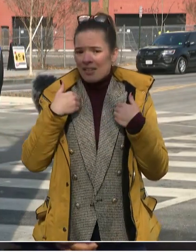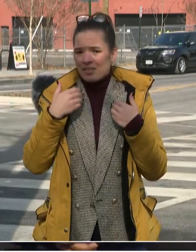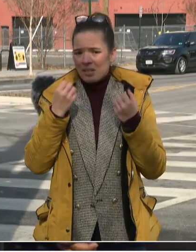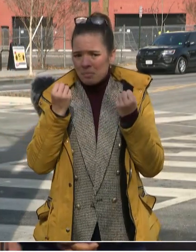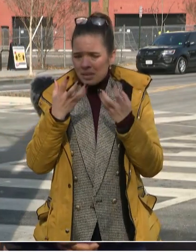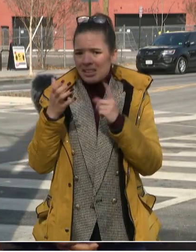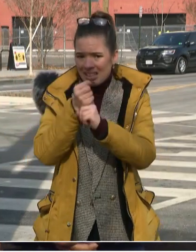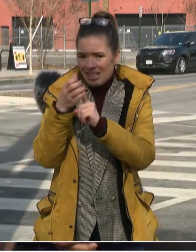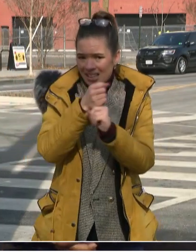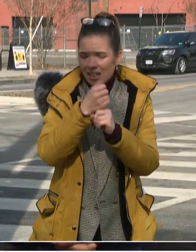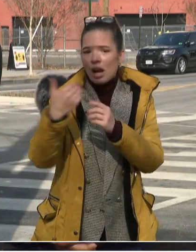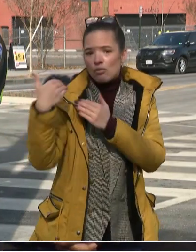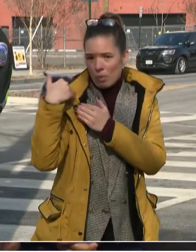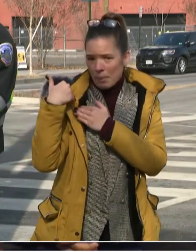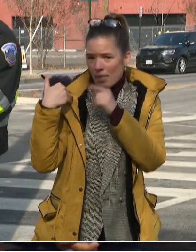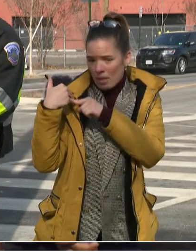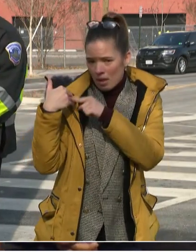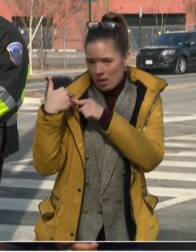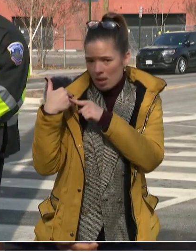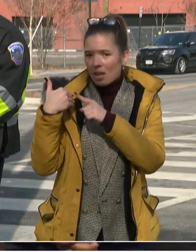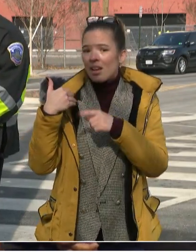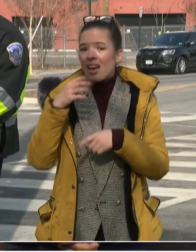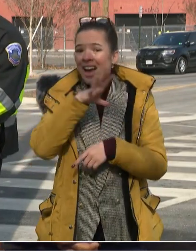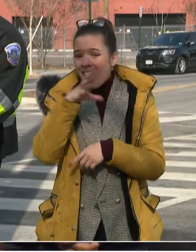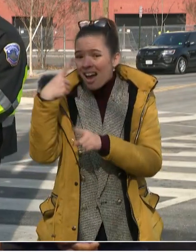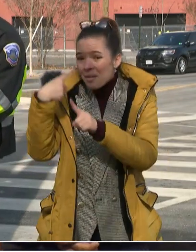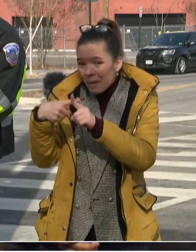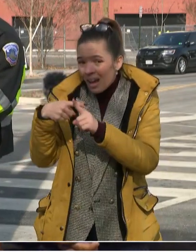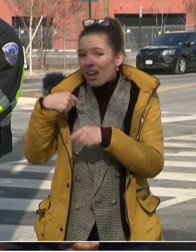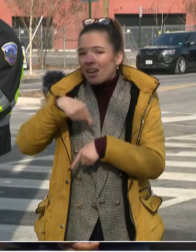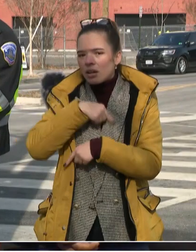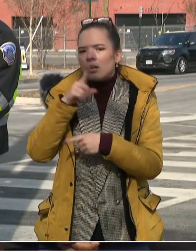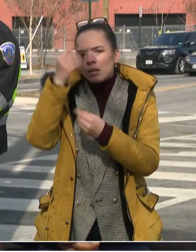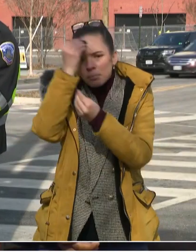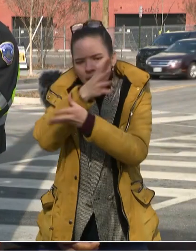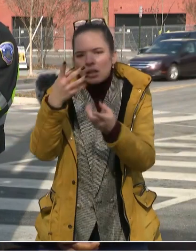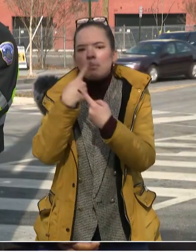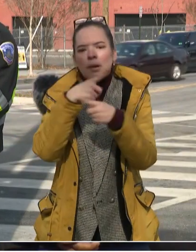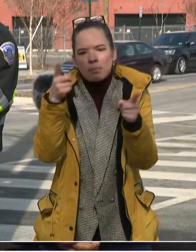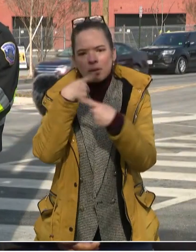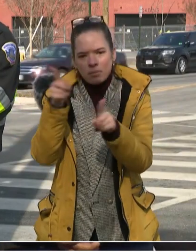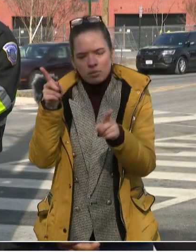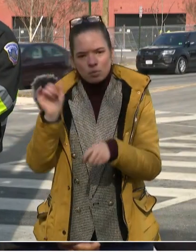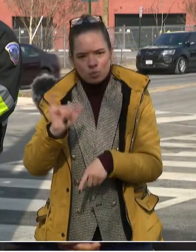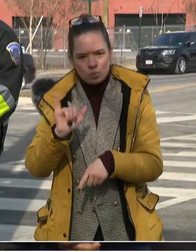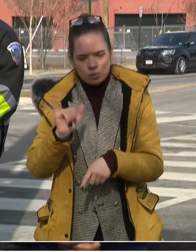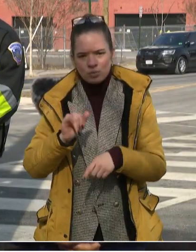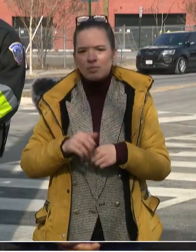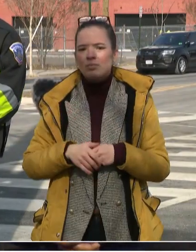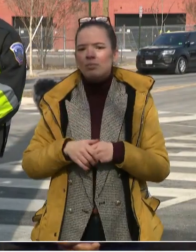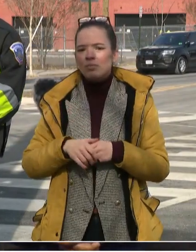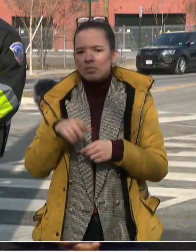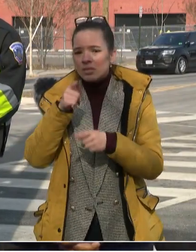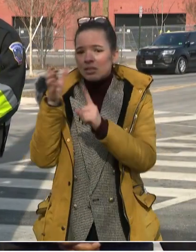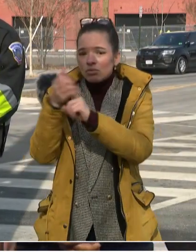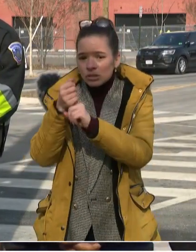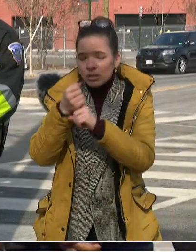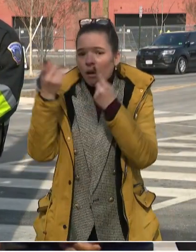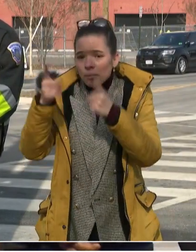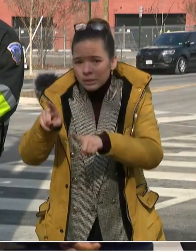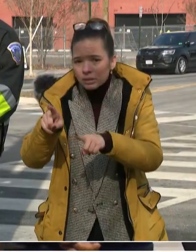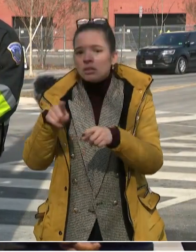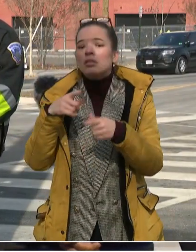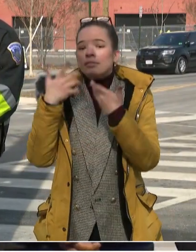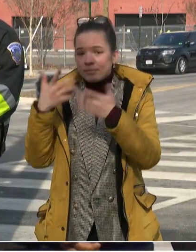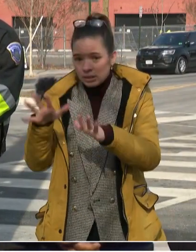and make that information public. Make that information public about the arrests that have happened and what's happening with